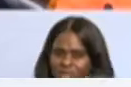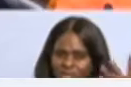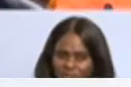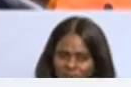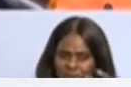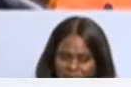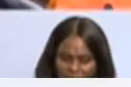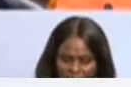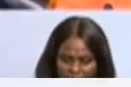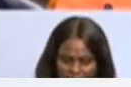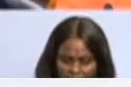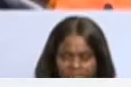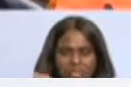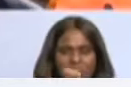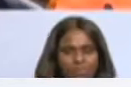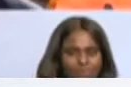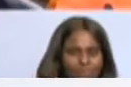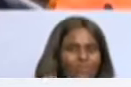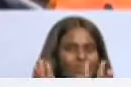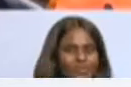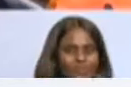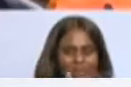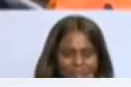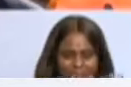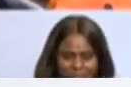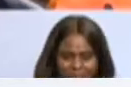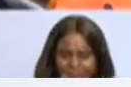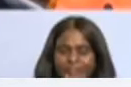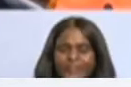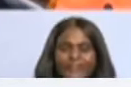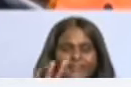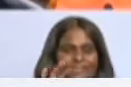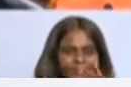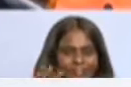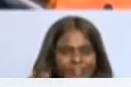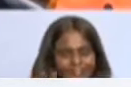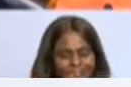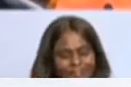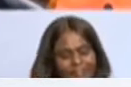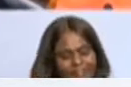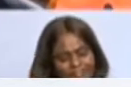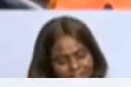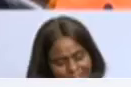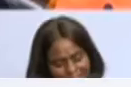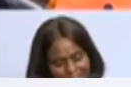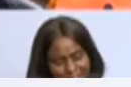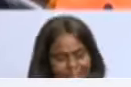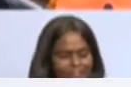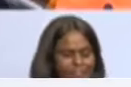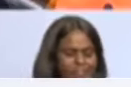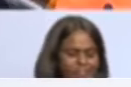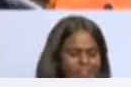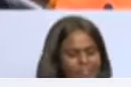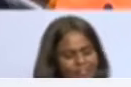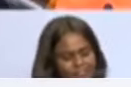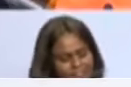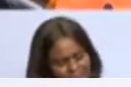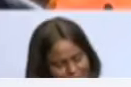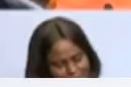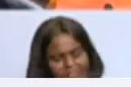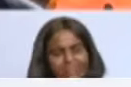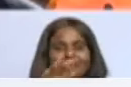landlocked country. We're a land-linked country. Flip the coin, risk on this side. Flip the coin,